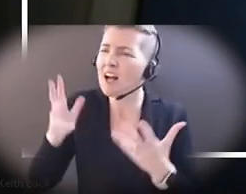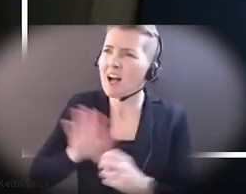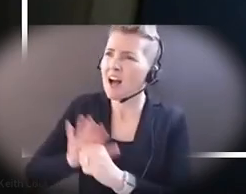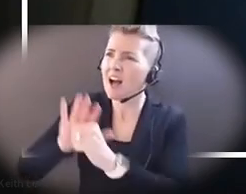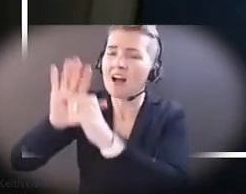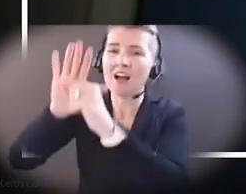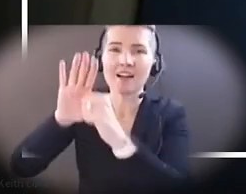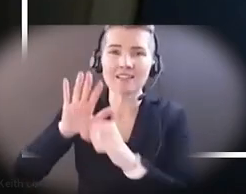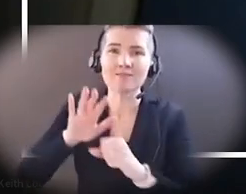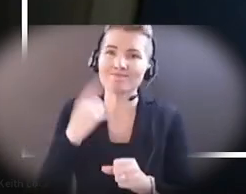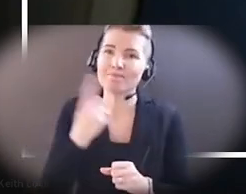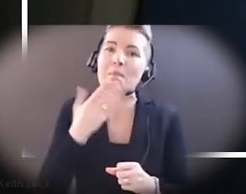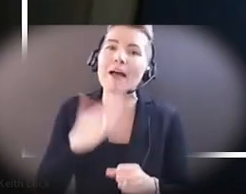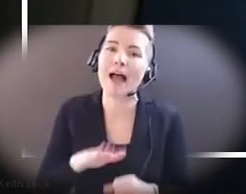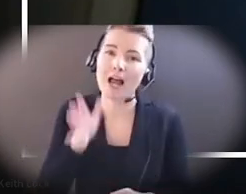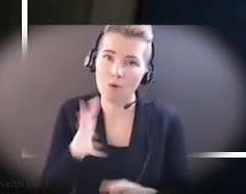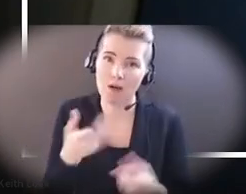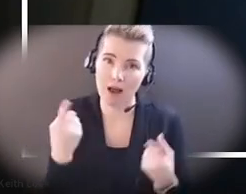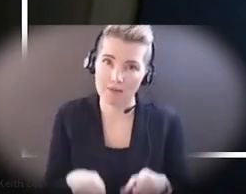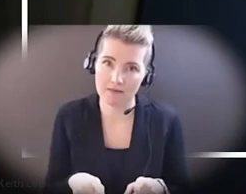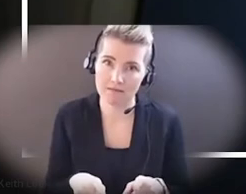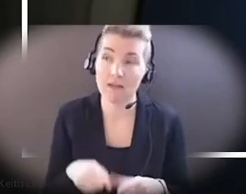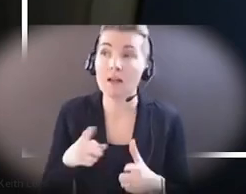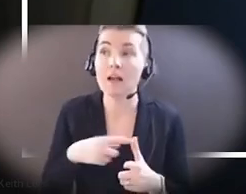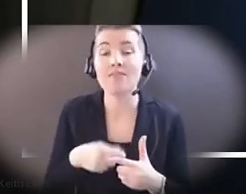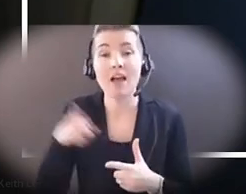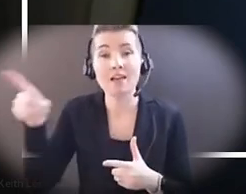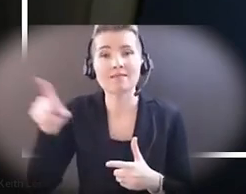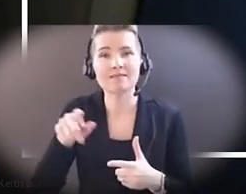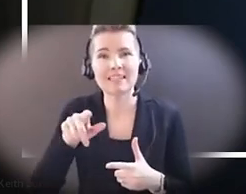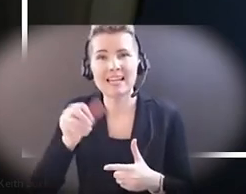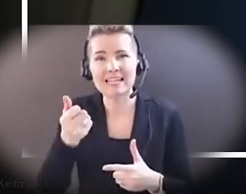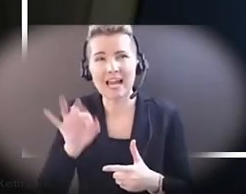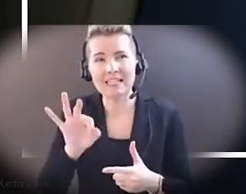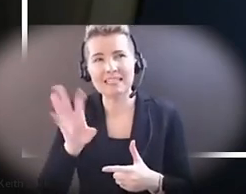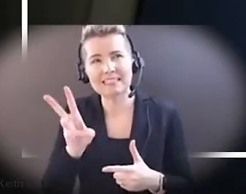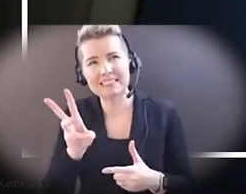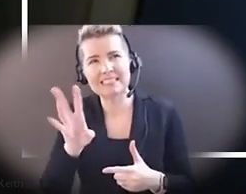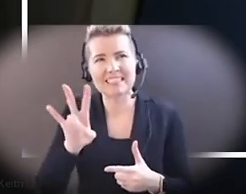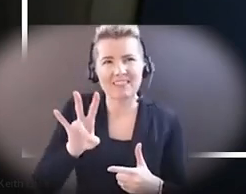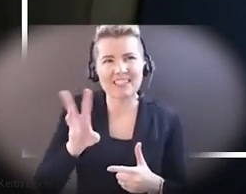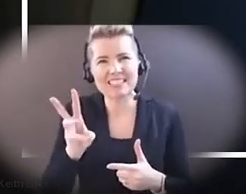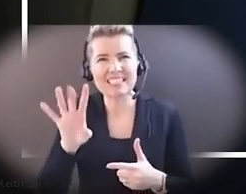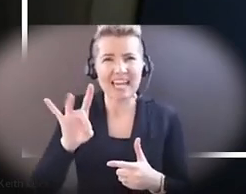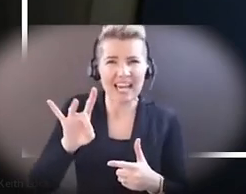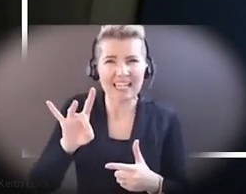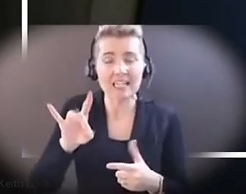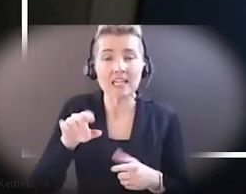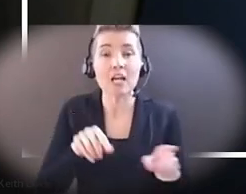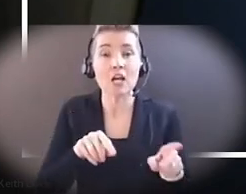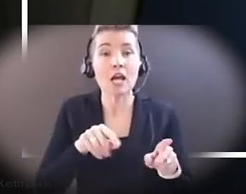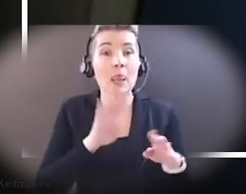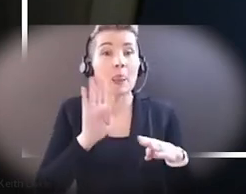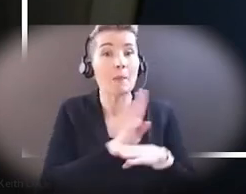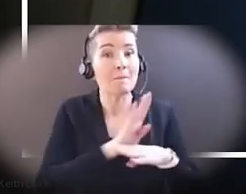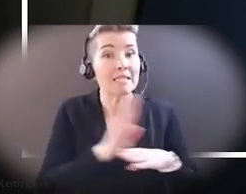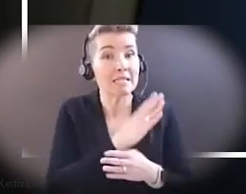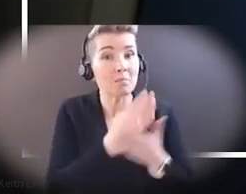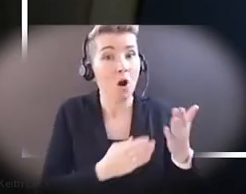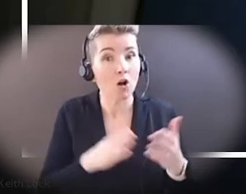late 60s, they were going to bulldoze the commercial part of Chinatown on